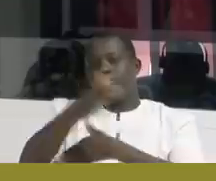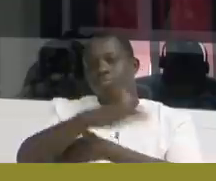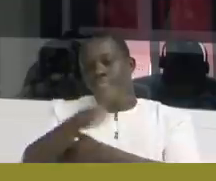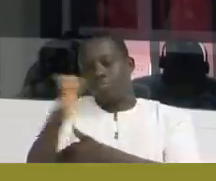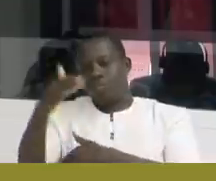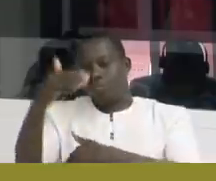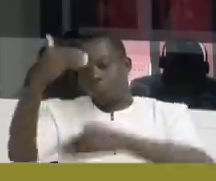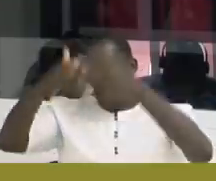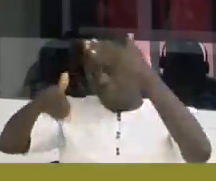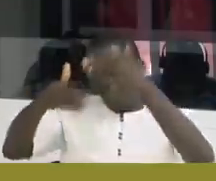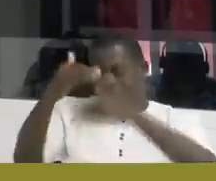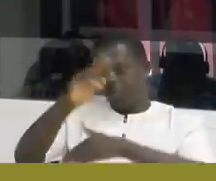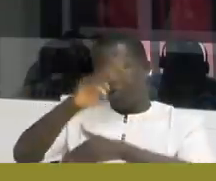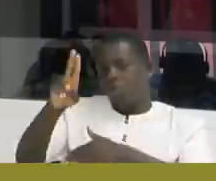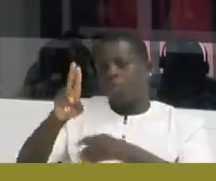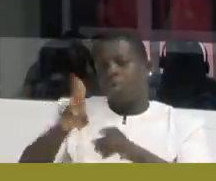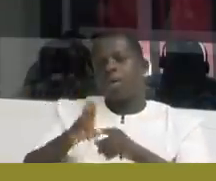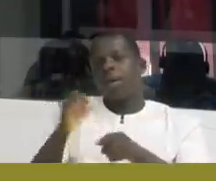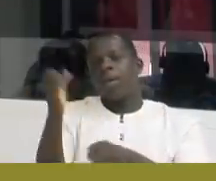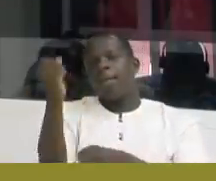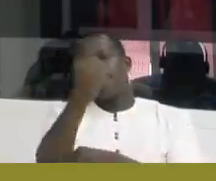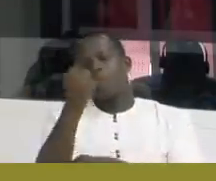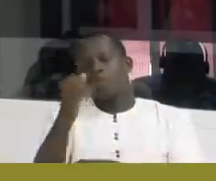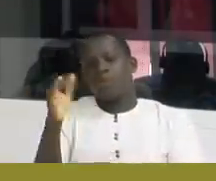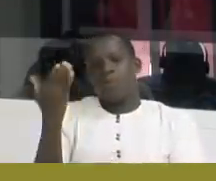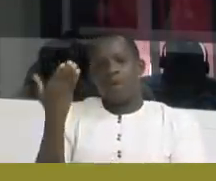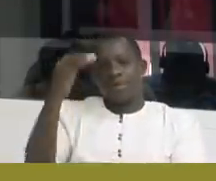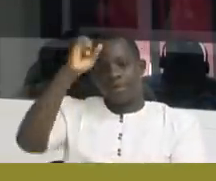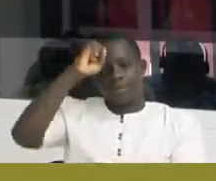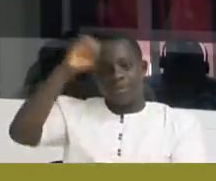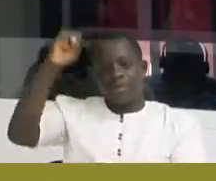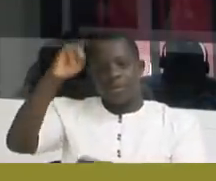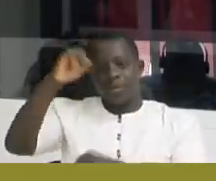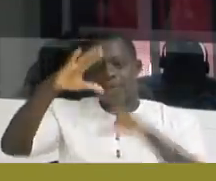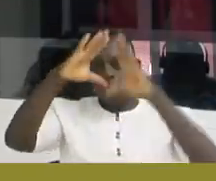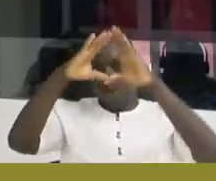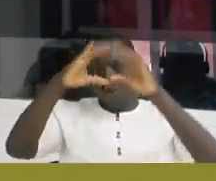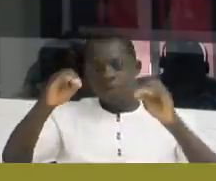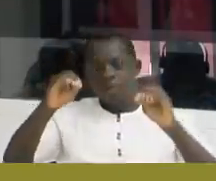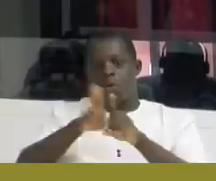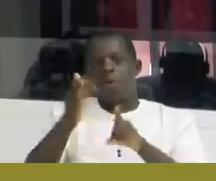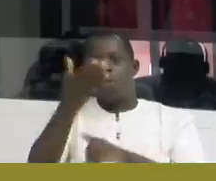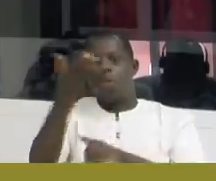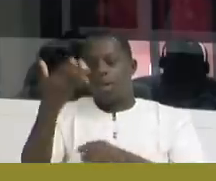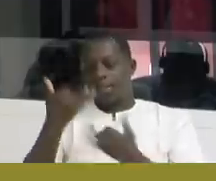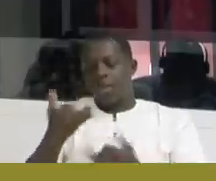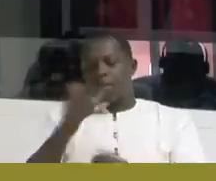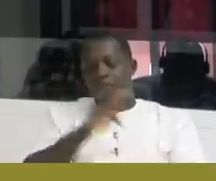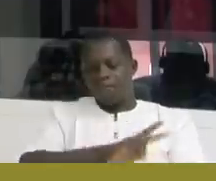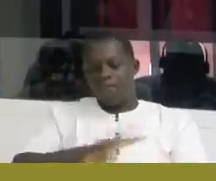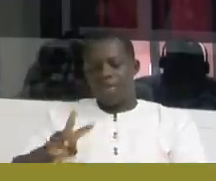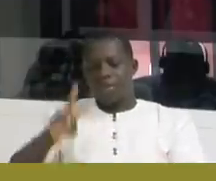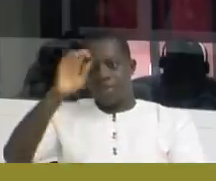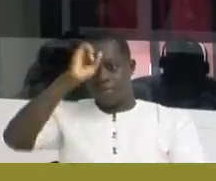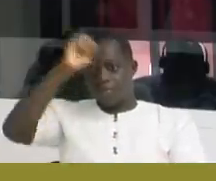building, and because the former president's office is where the current vice president sits,